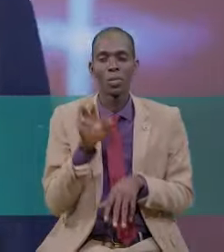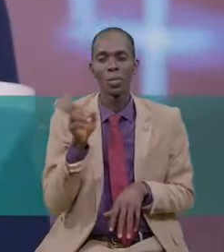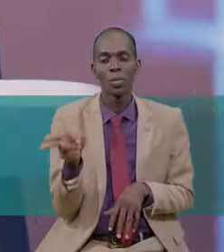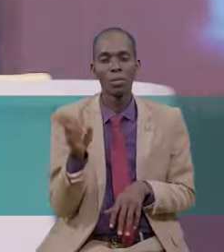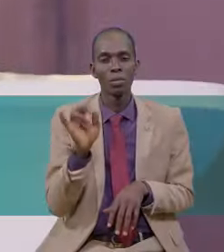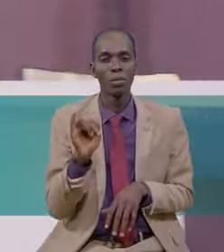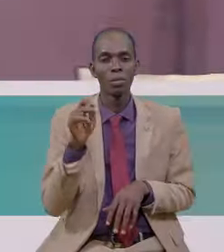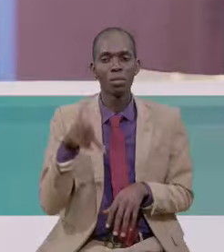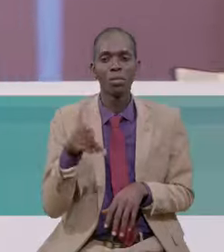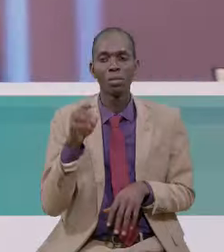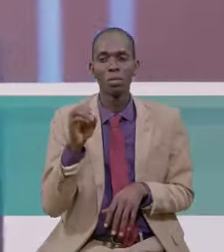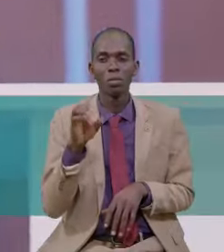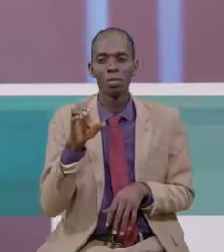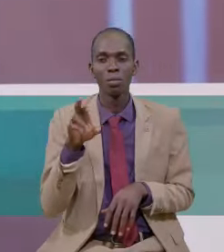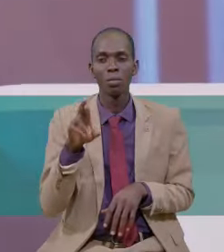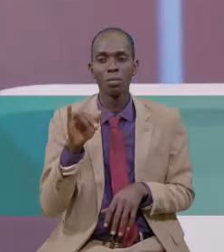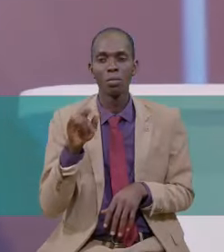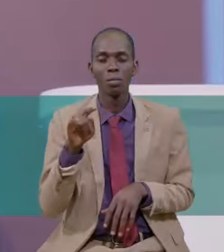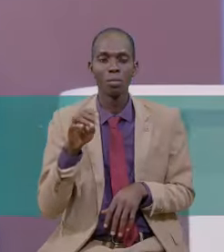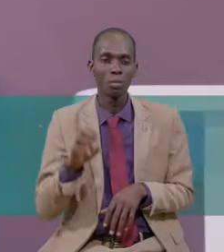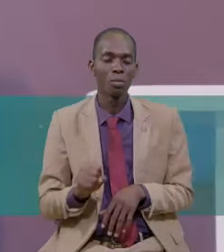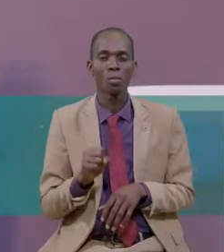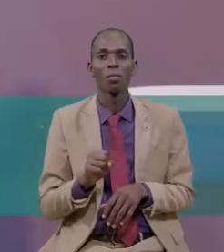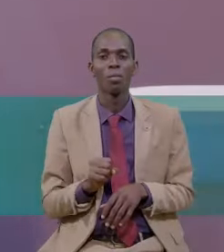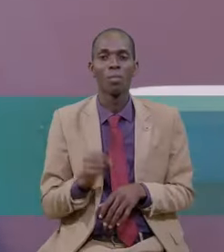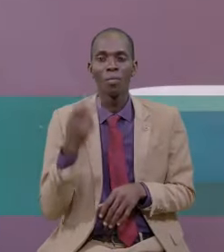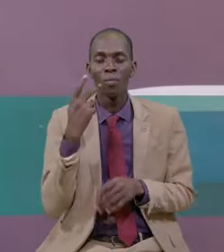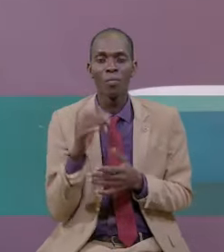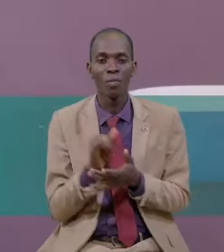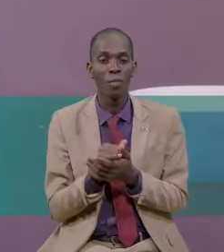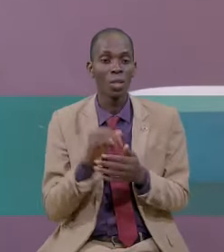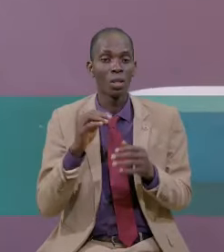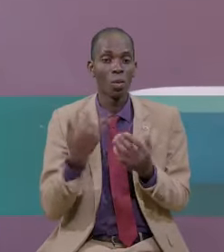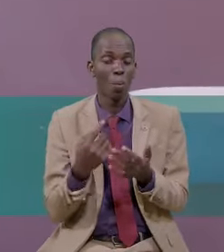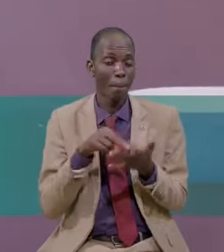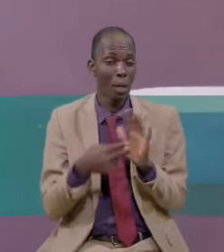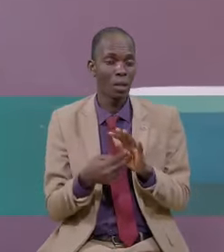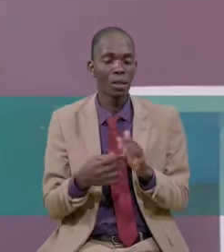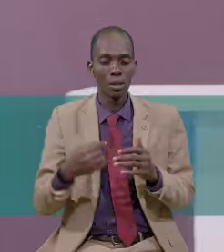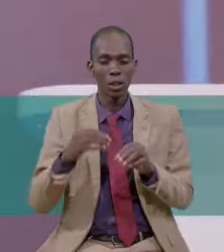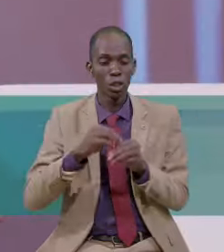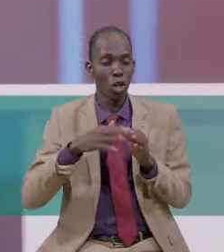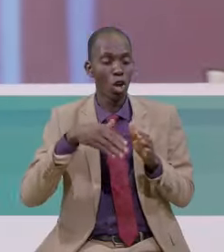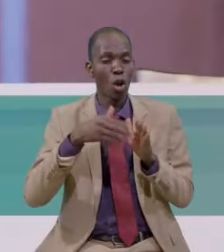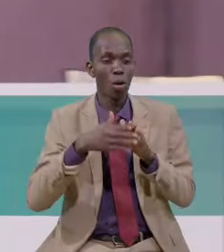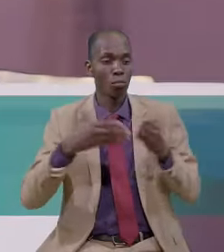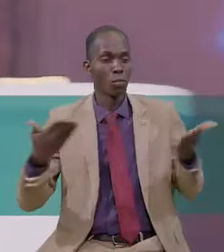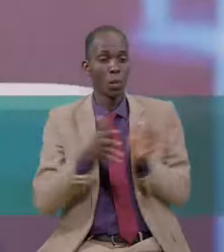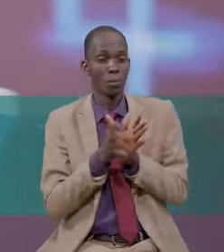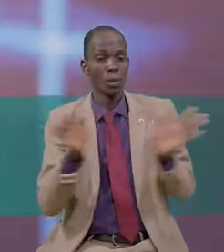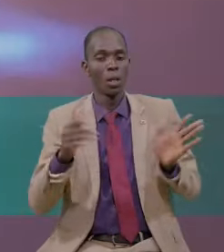come in the open, I preach holiness. There I go in